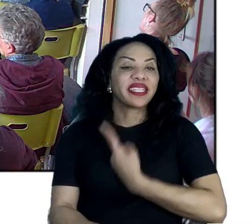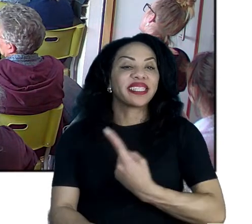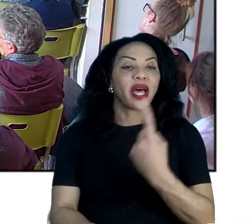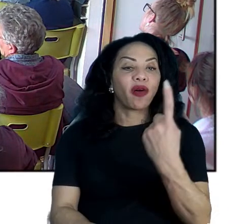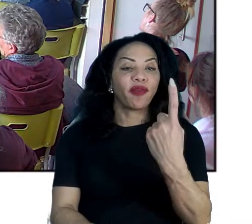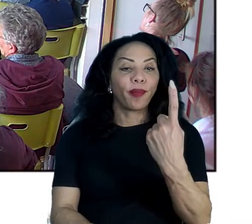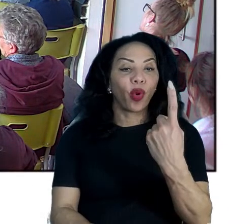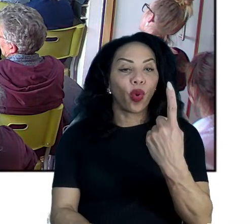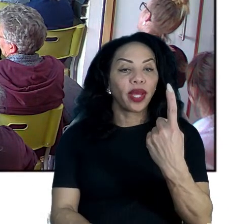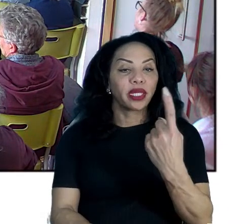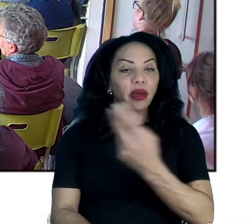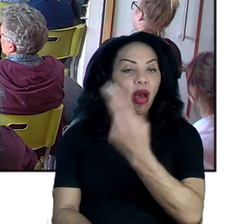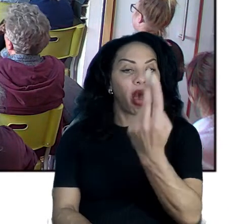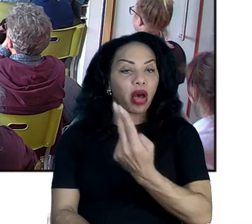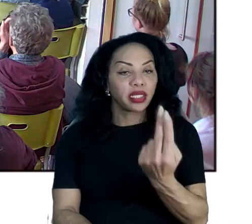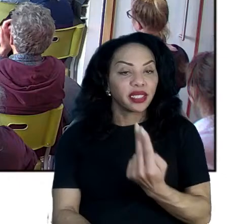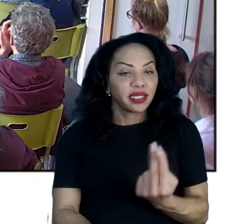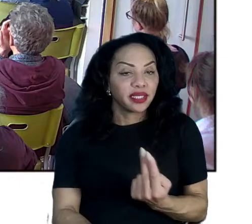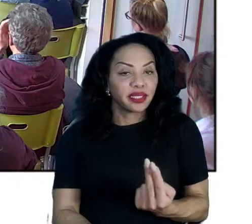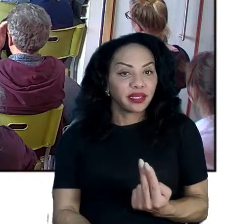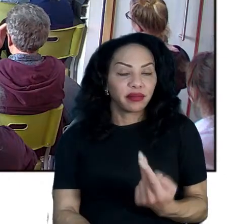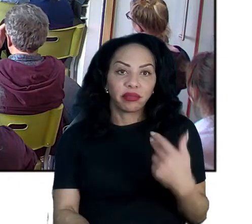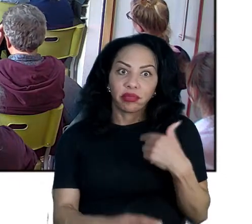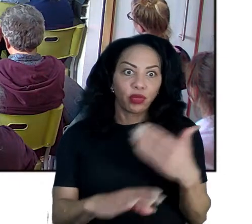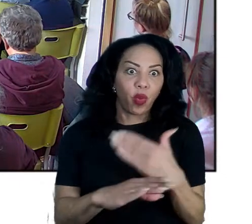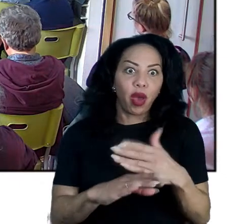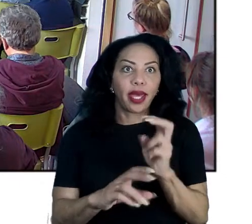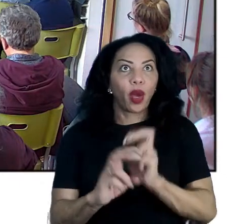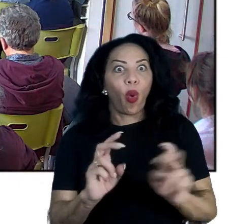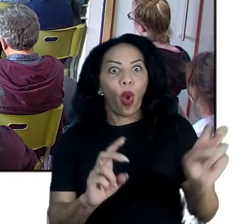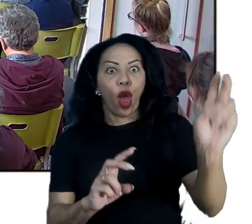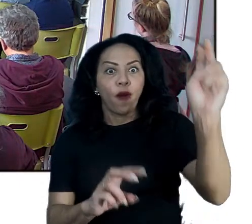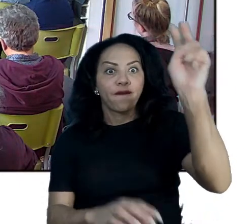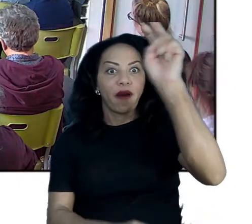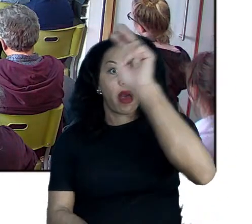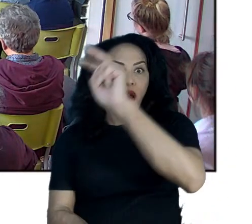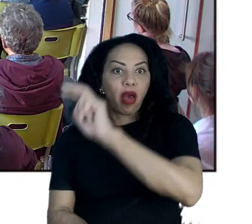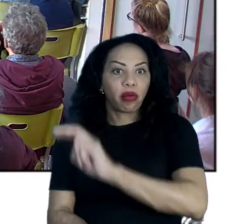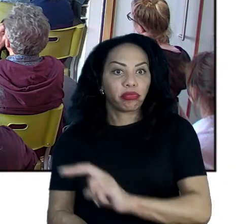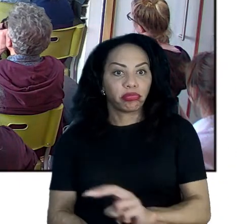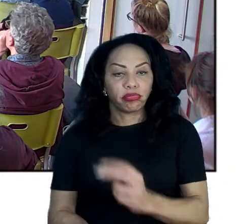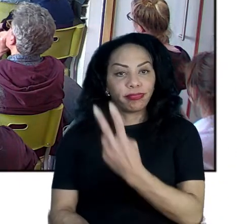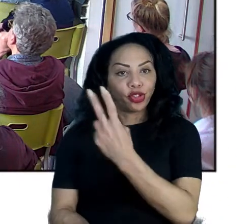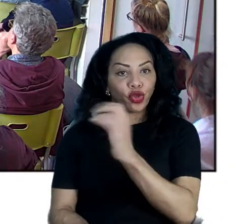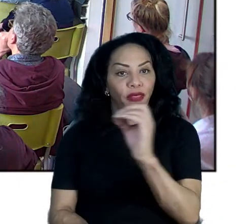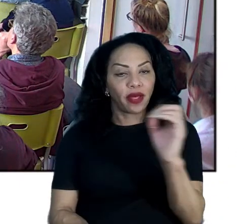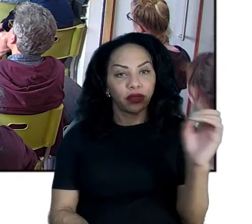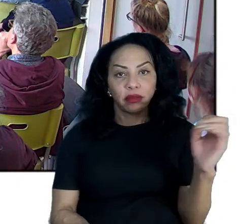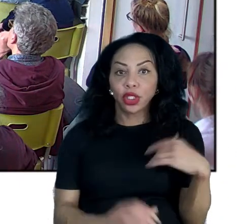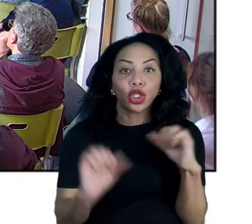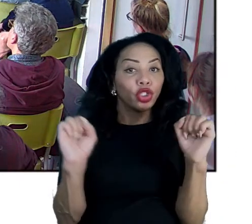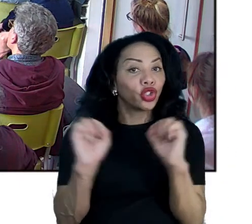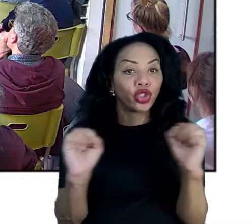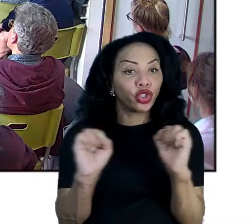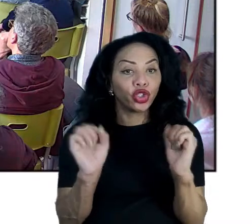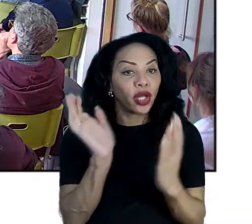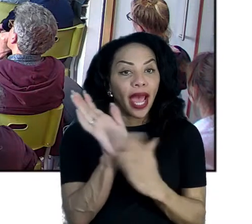working all over the country in the 2000s, and then I haven't done an MA,